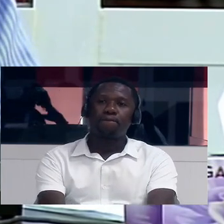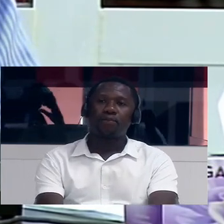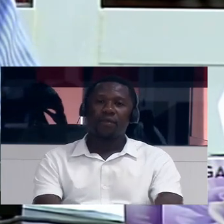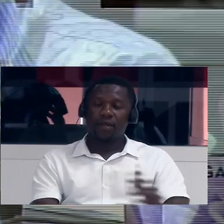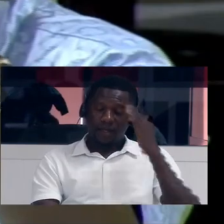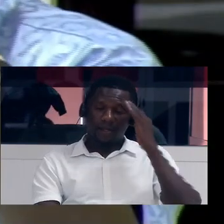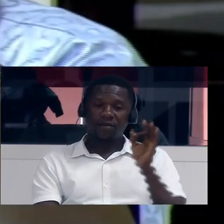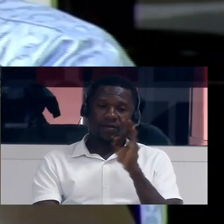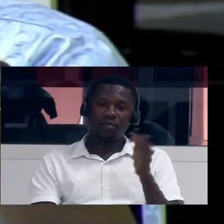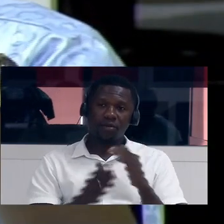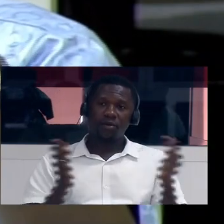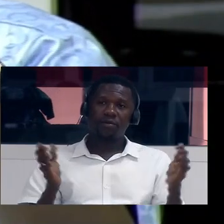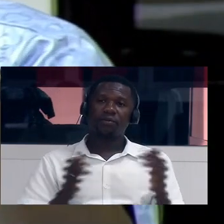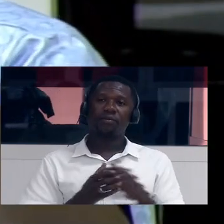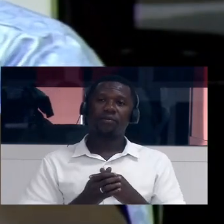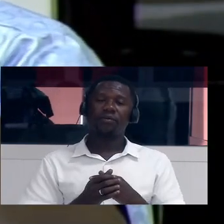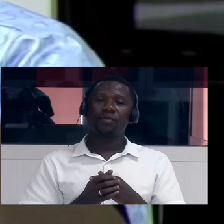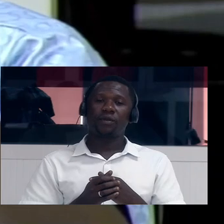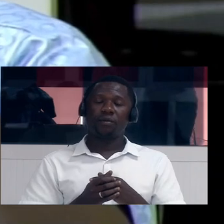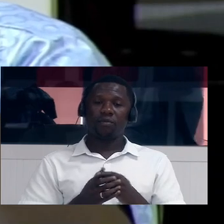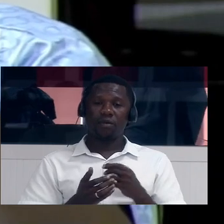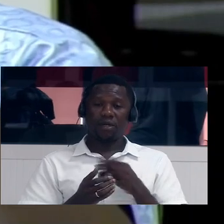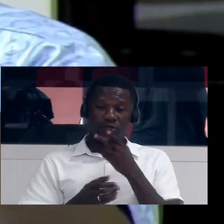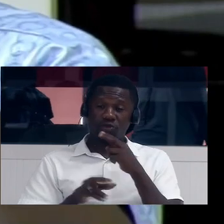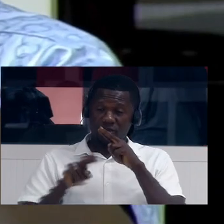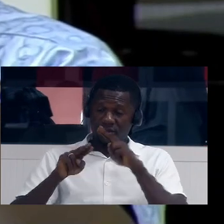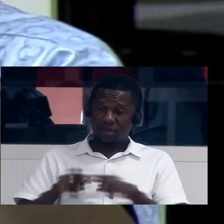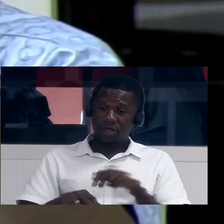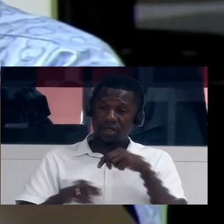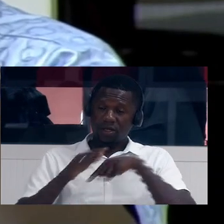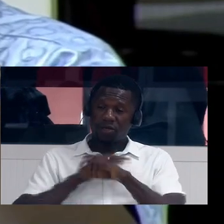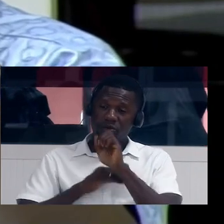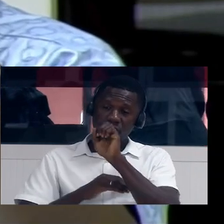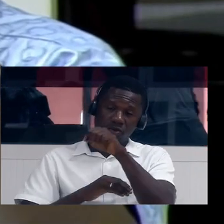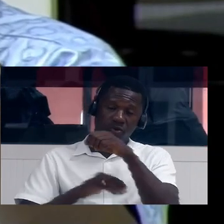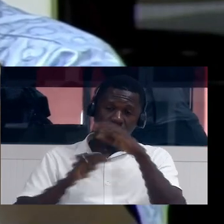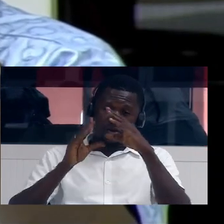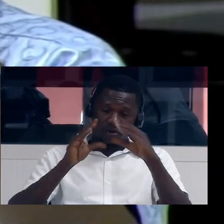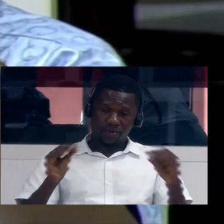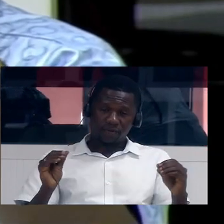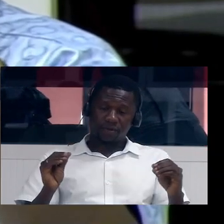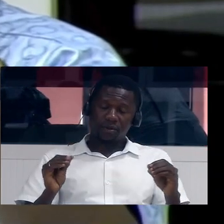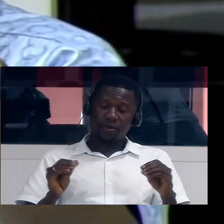Thank you very much. But as you sat in your office,